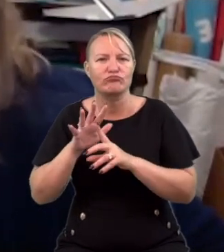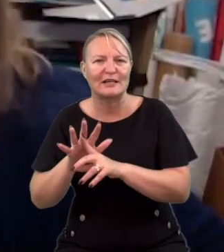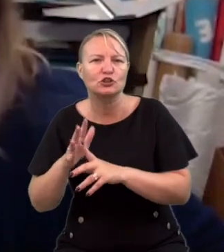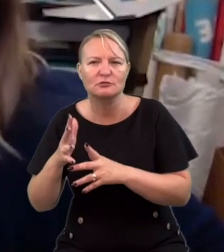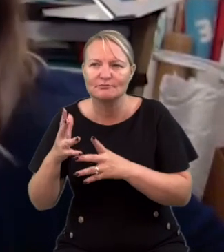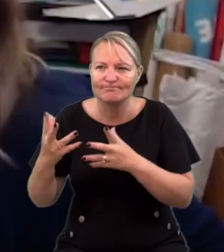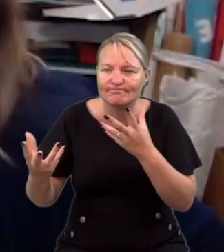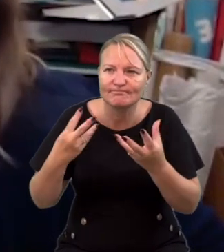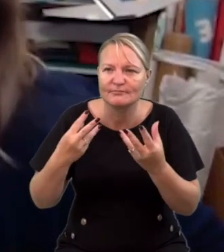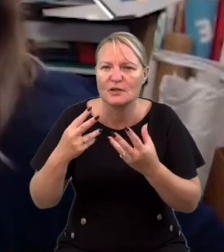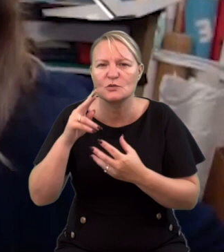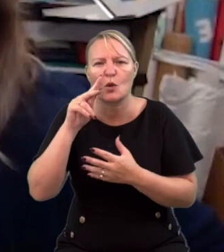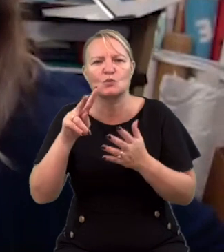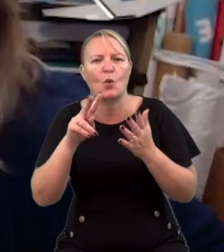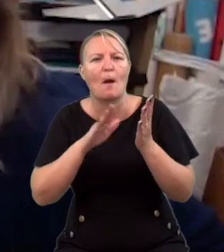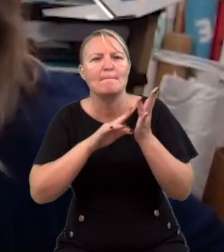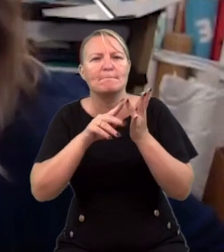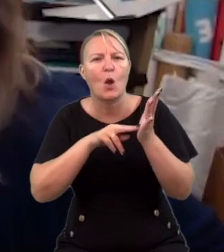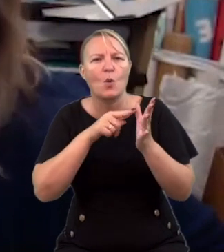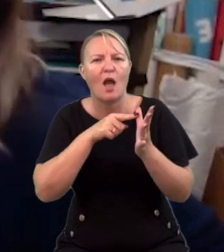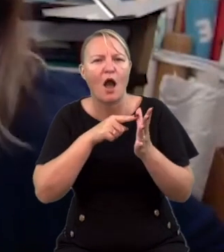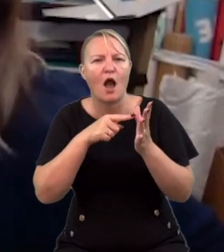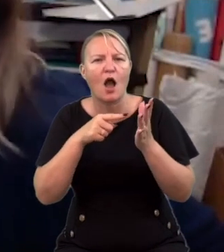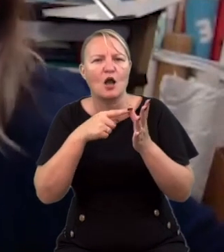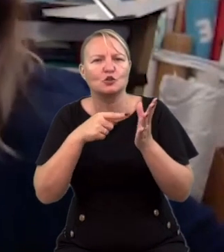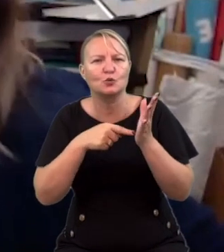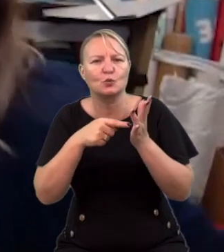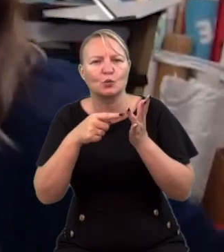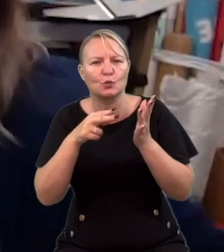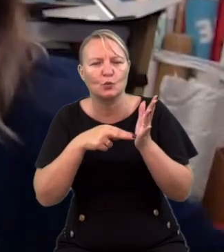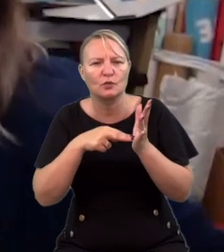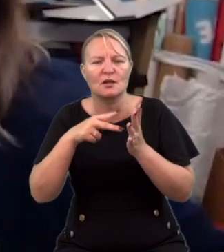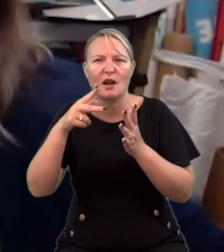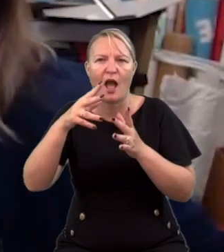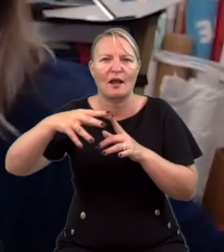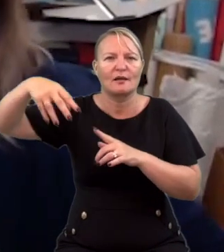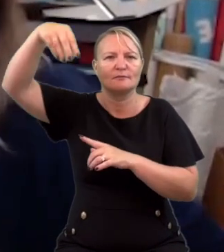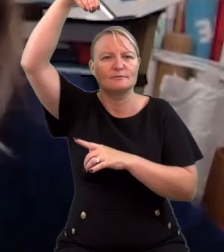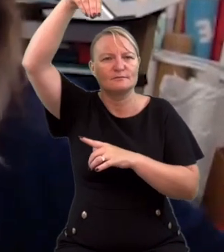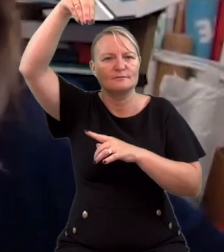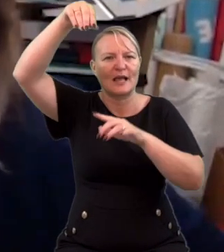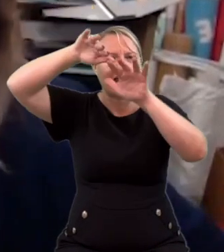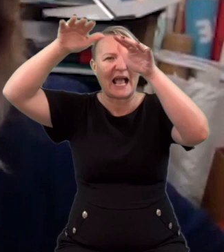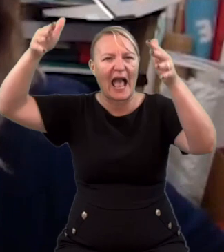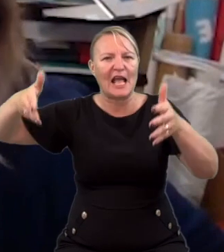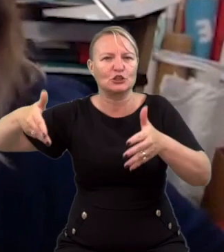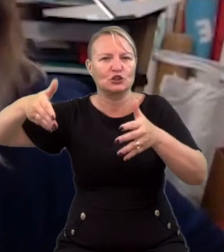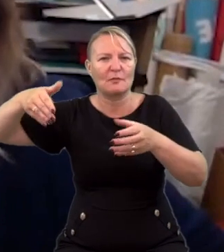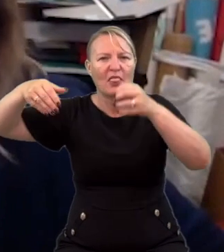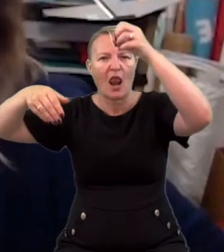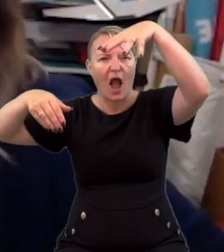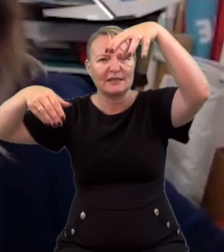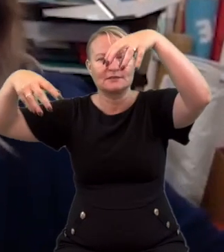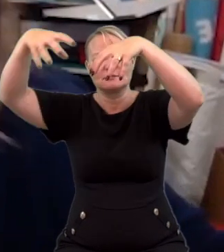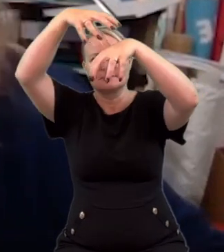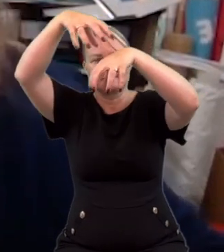oppression. So I looked at artists like Mona Hatoum, who's made these incredible sculptures of hanging cages with a swinging light bulb